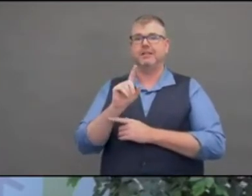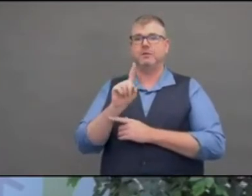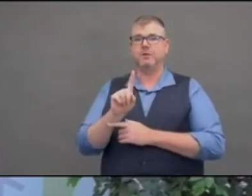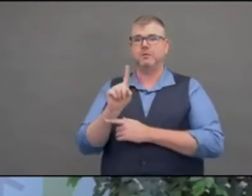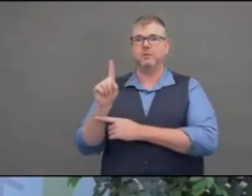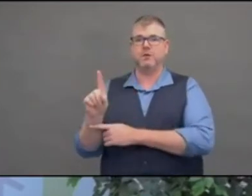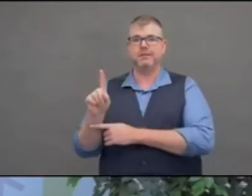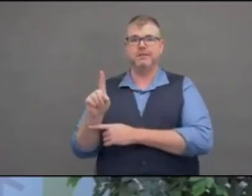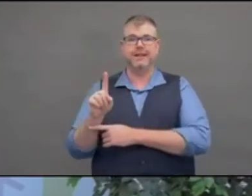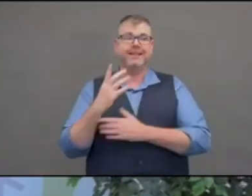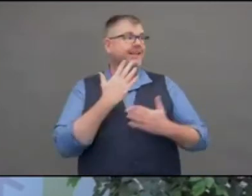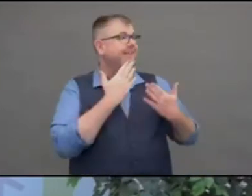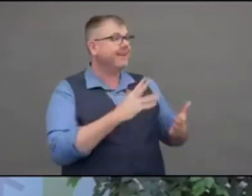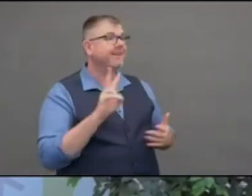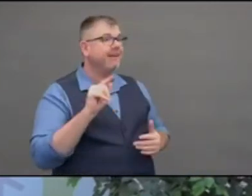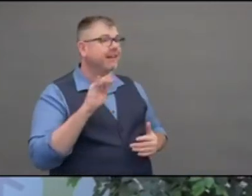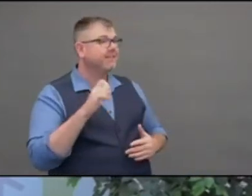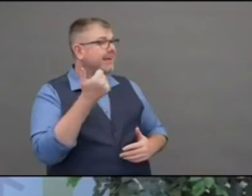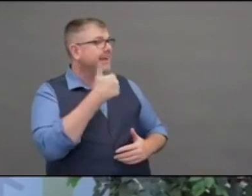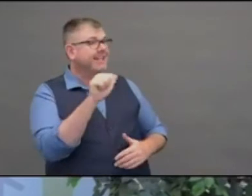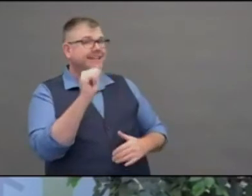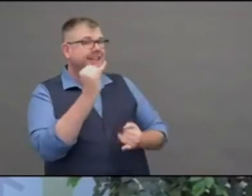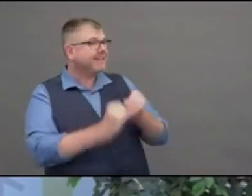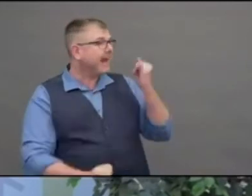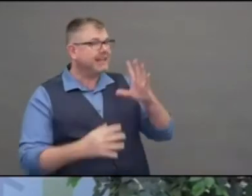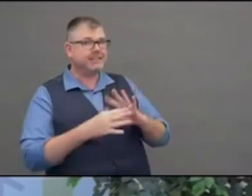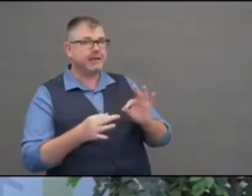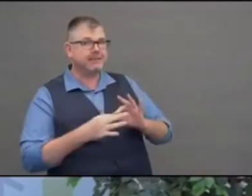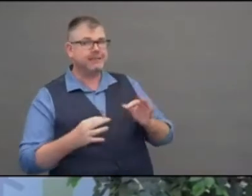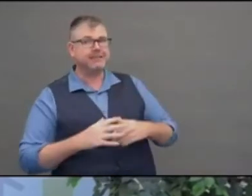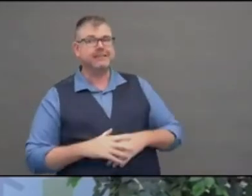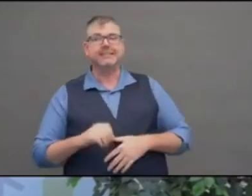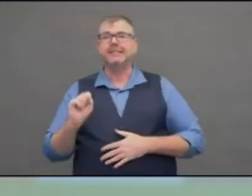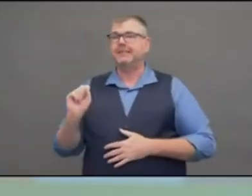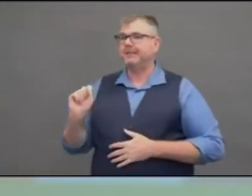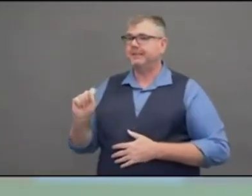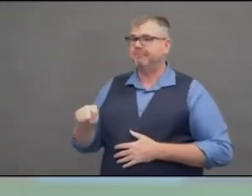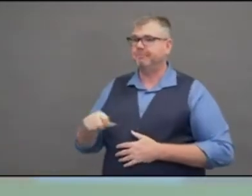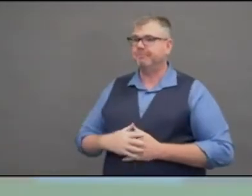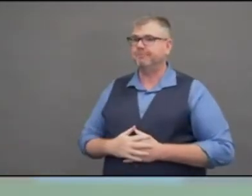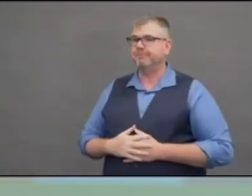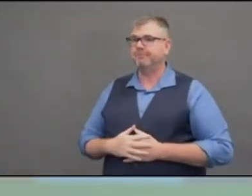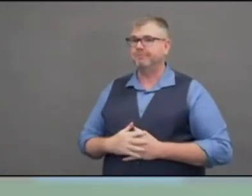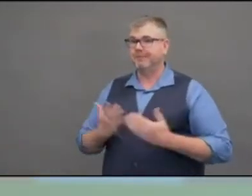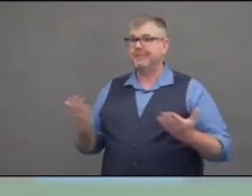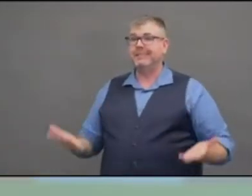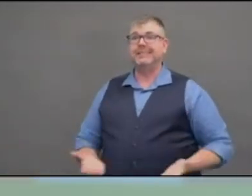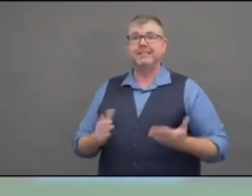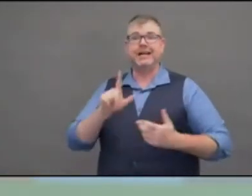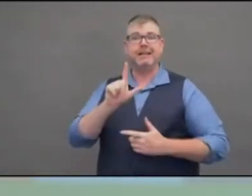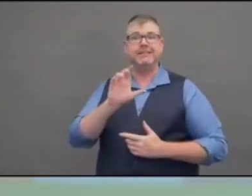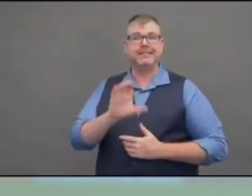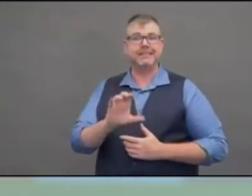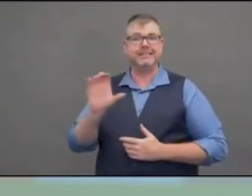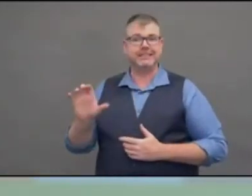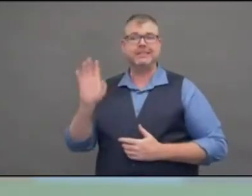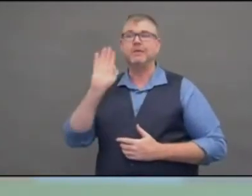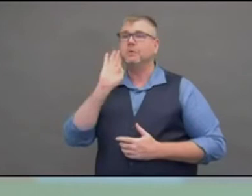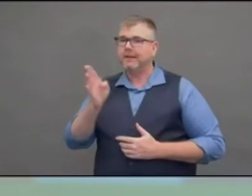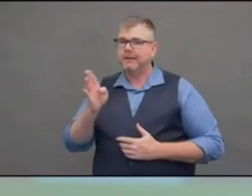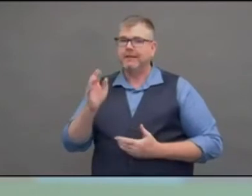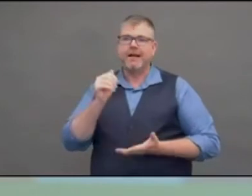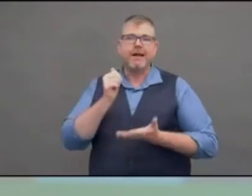want to provide to our audience? Absolutely. So we at Latinas Contra Cancer have and will be continuing to help